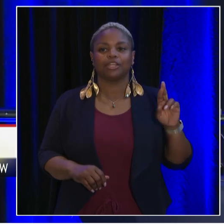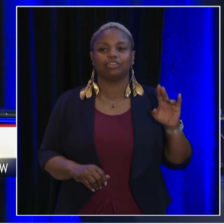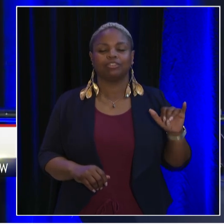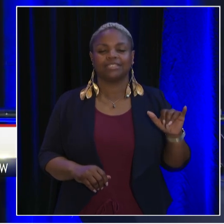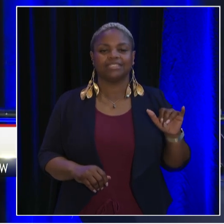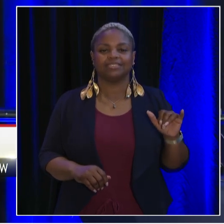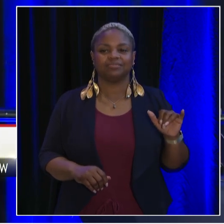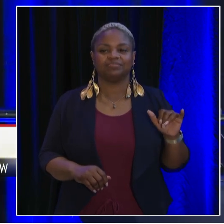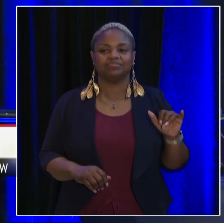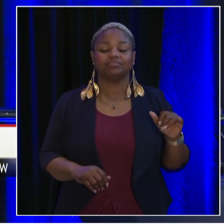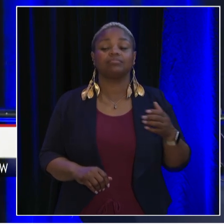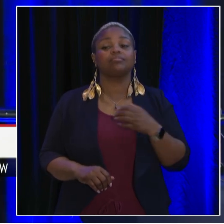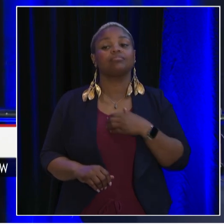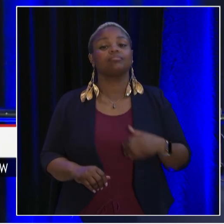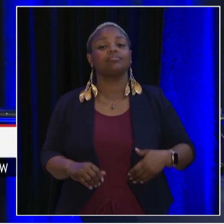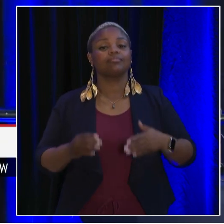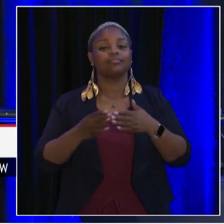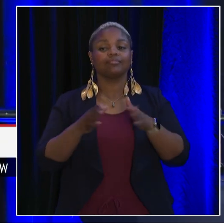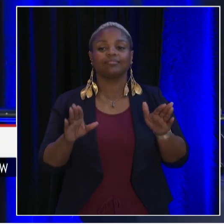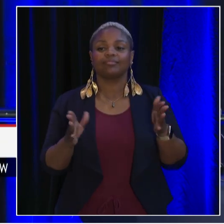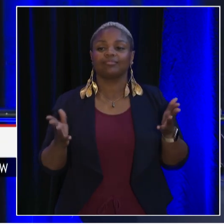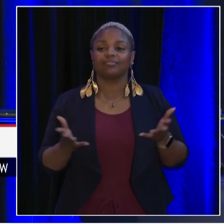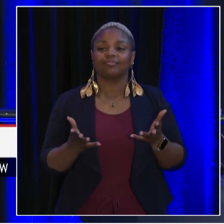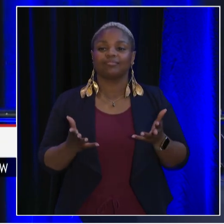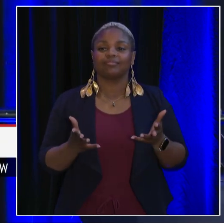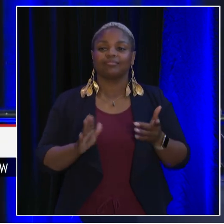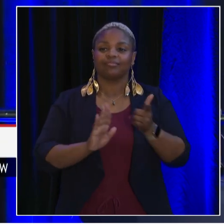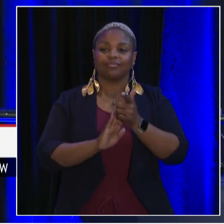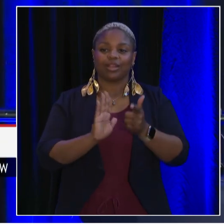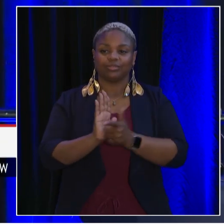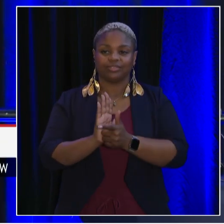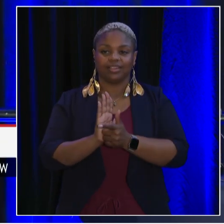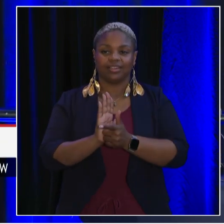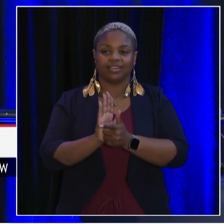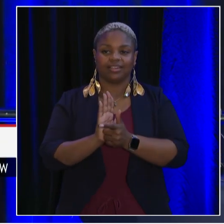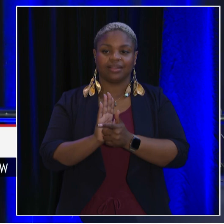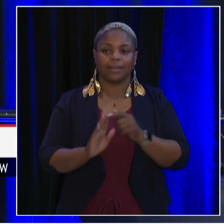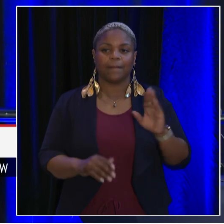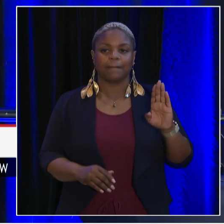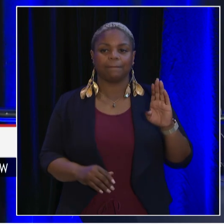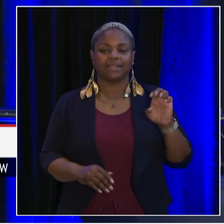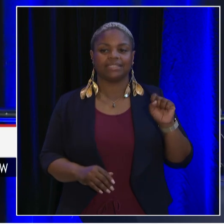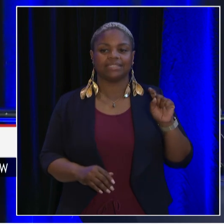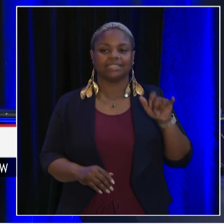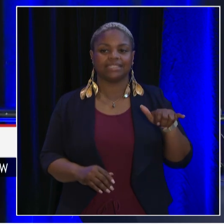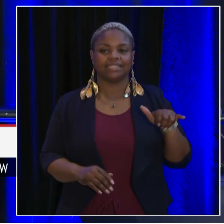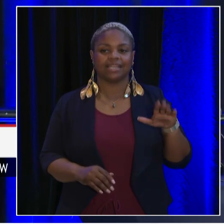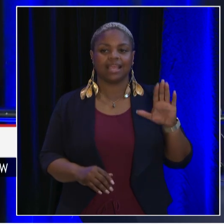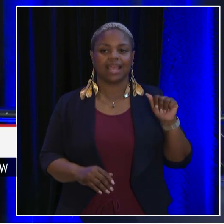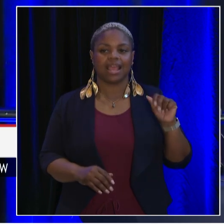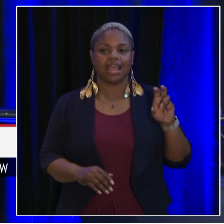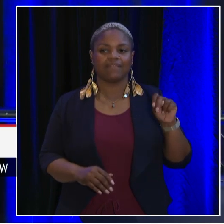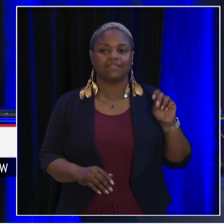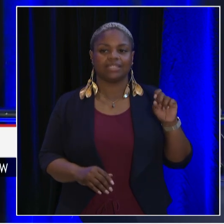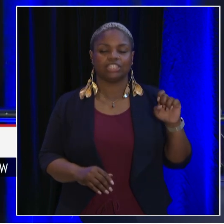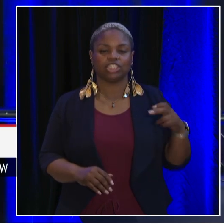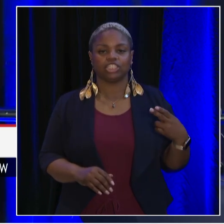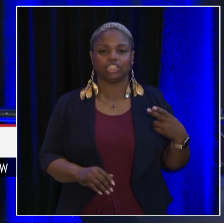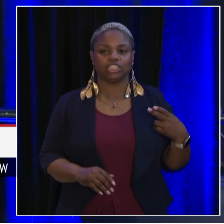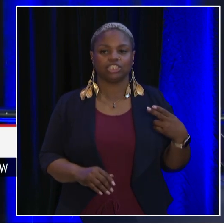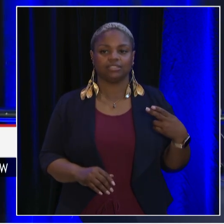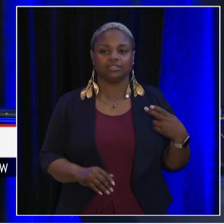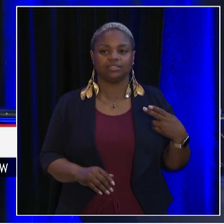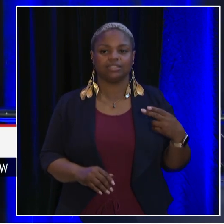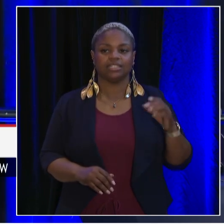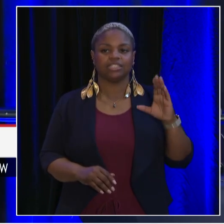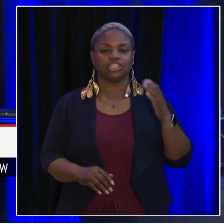The Mayor's General Counsel, Betsy Cavendish. Chief of Staff, Lindsay Parker. The UDC